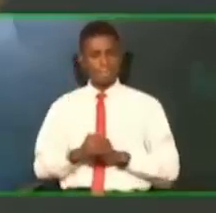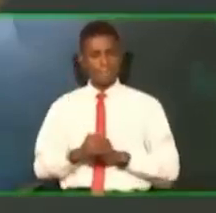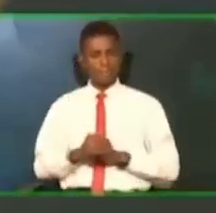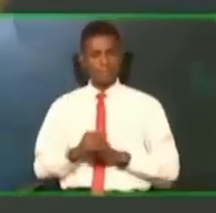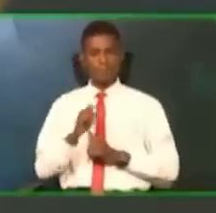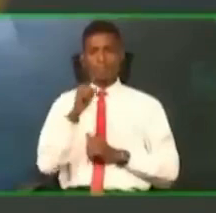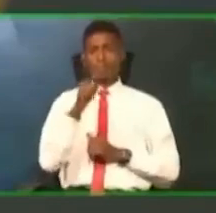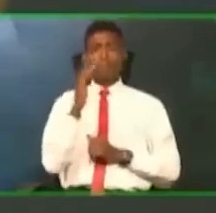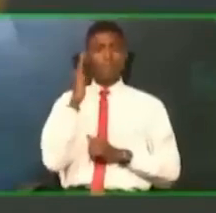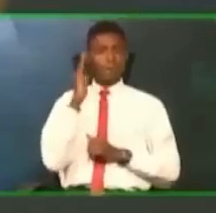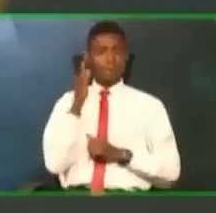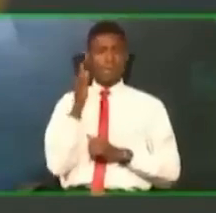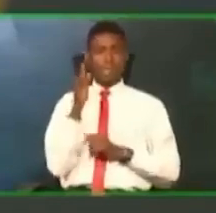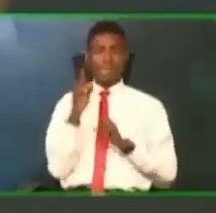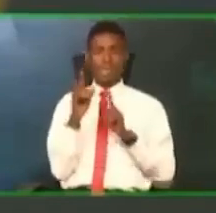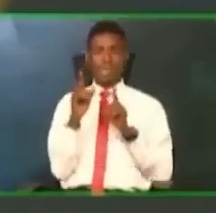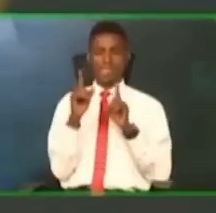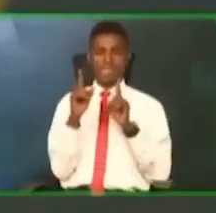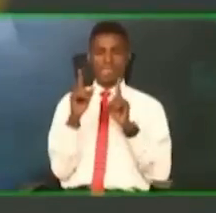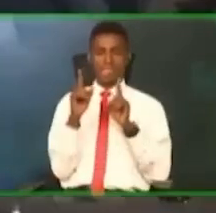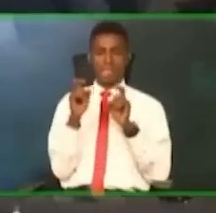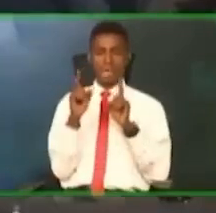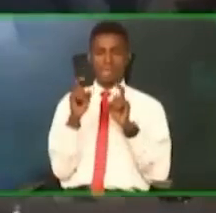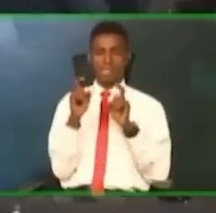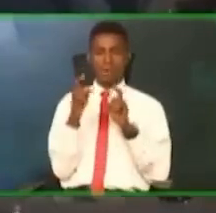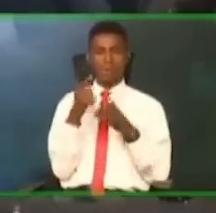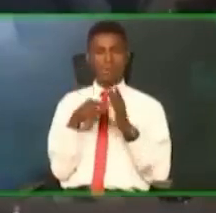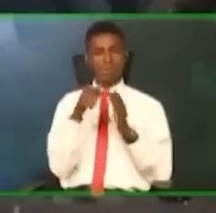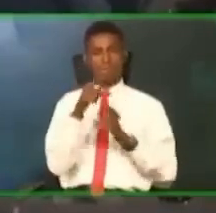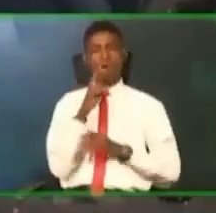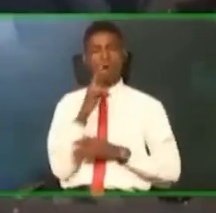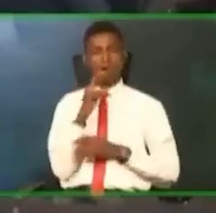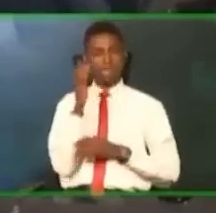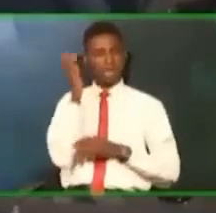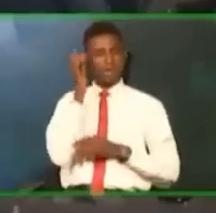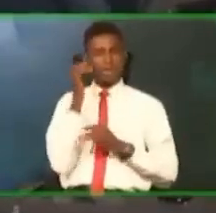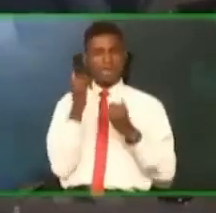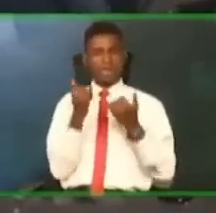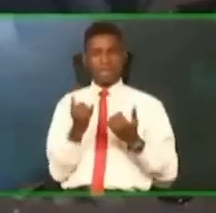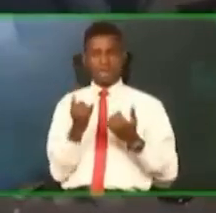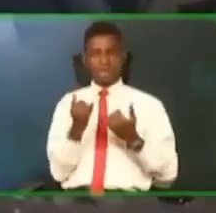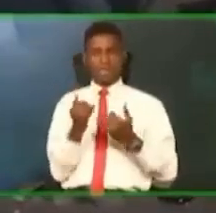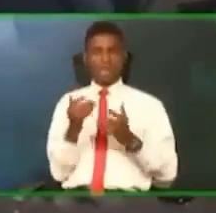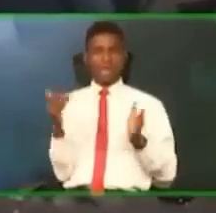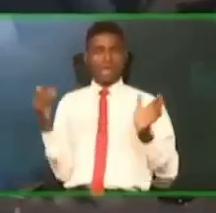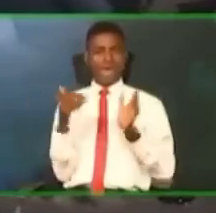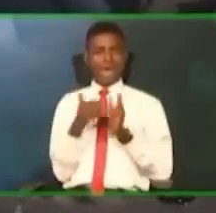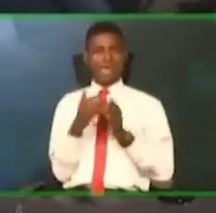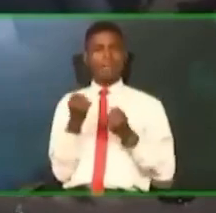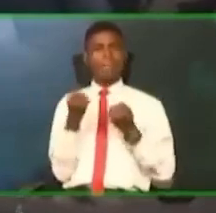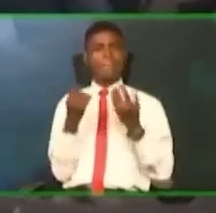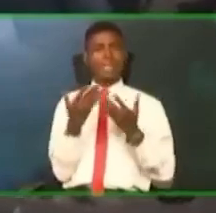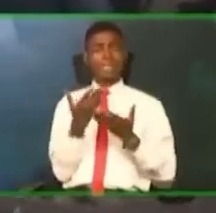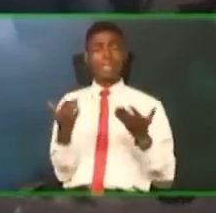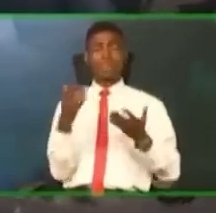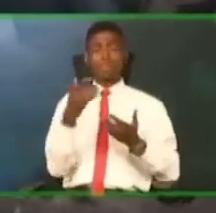You will test what you are hearing now against many things you have been calling God said.